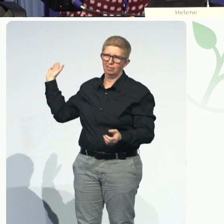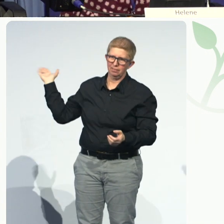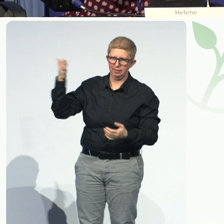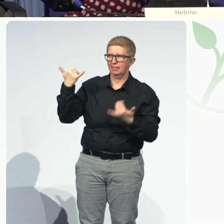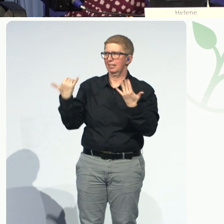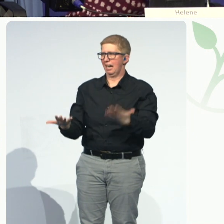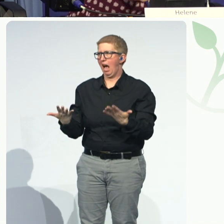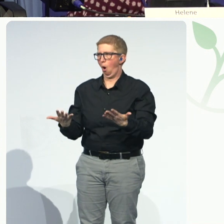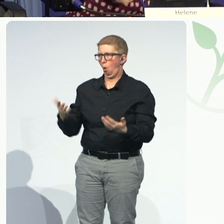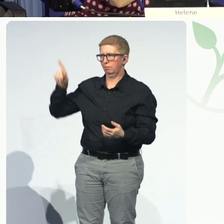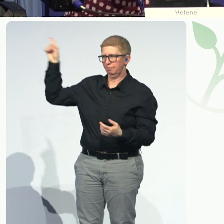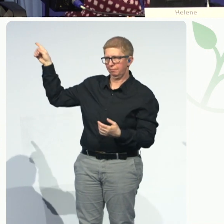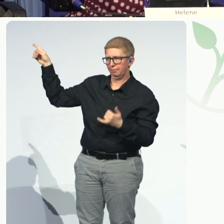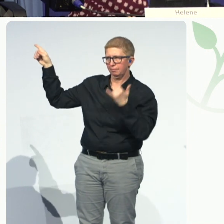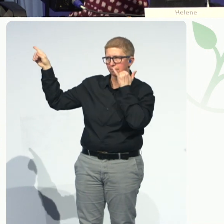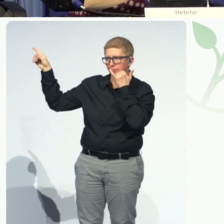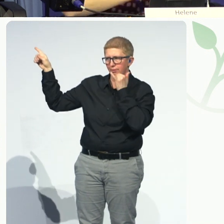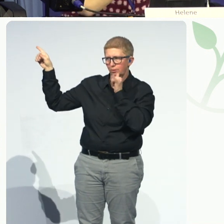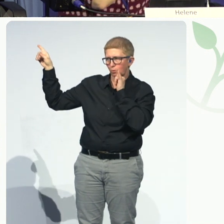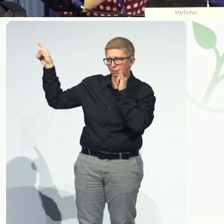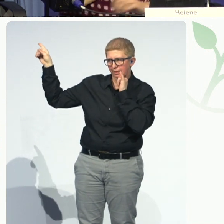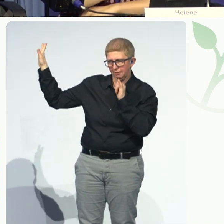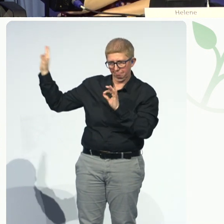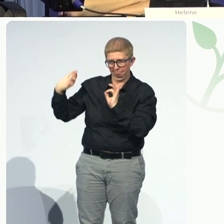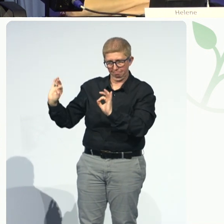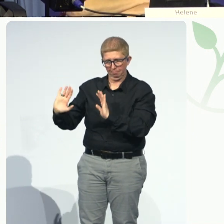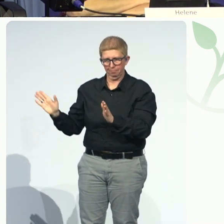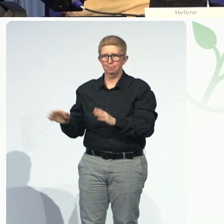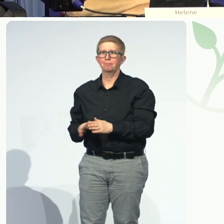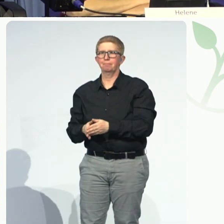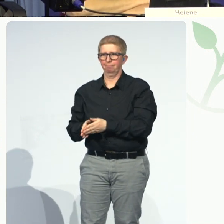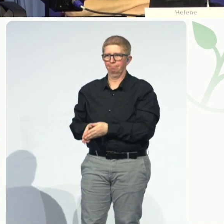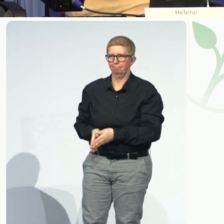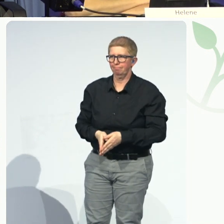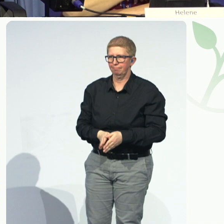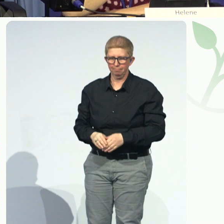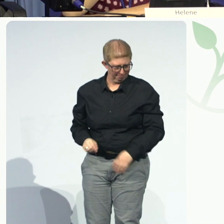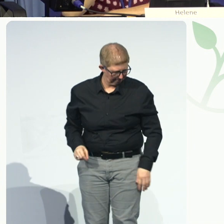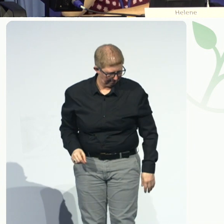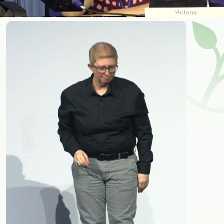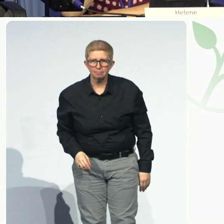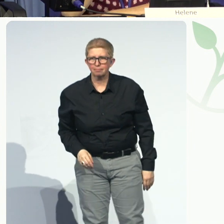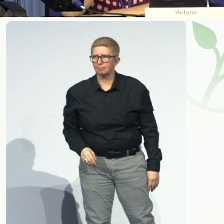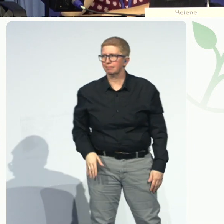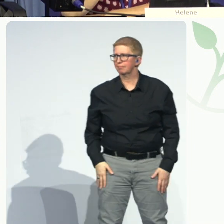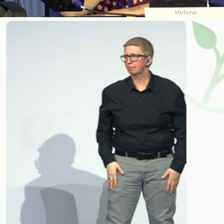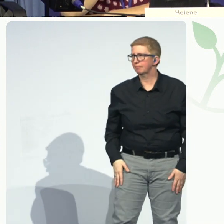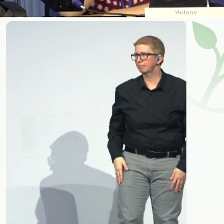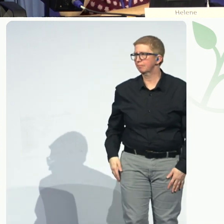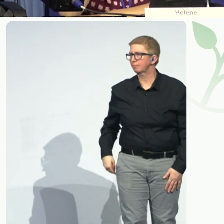And could you please, all right, that's the right presentation. Perfect, thank you.